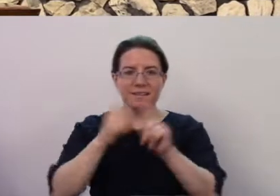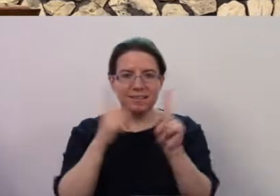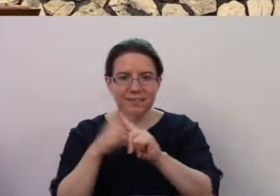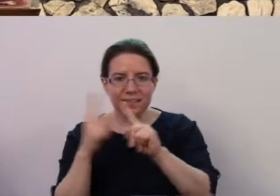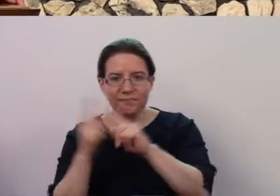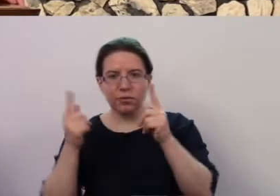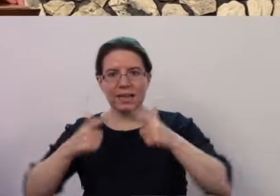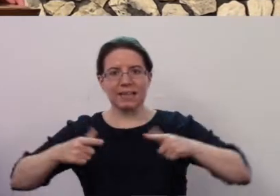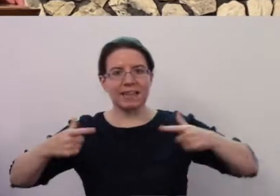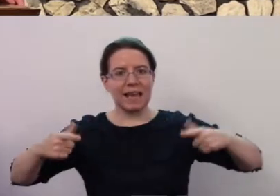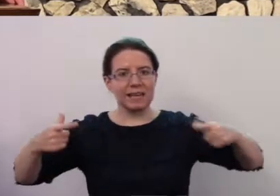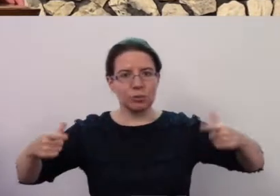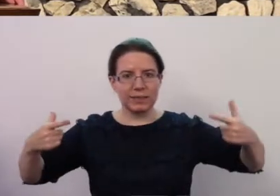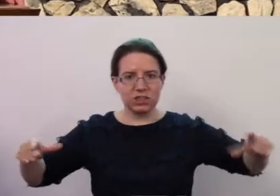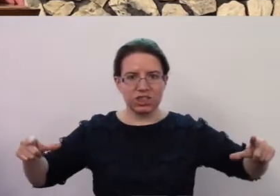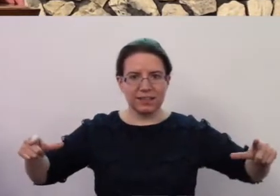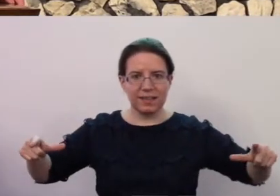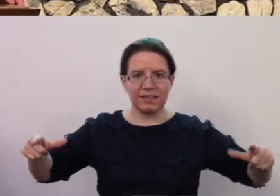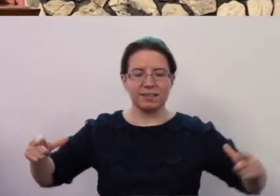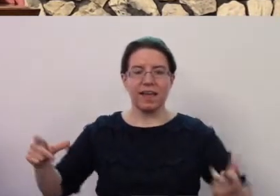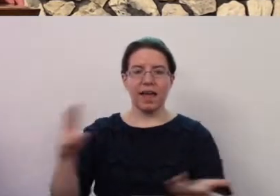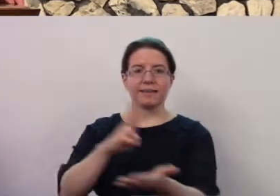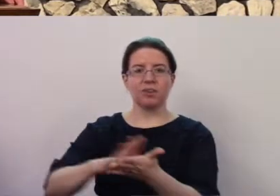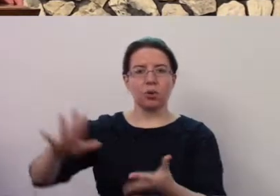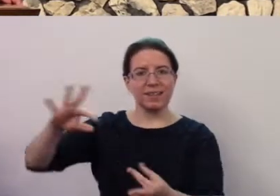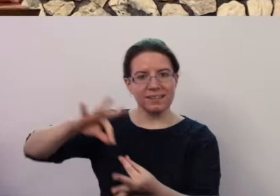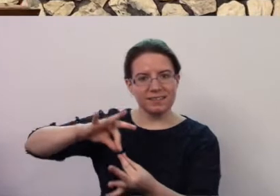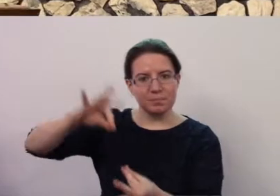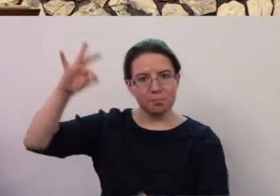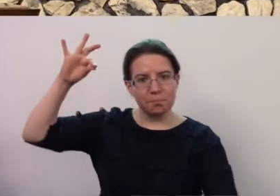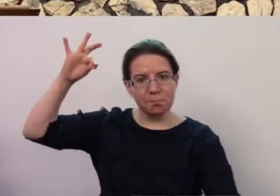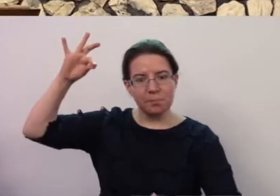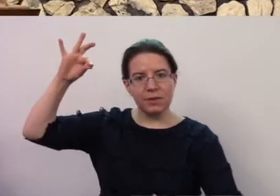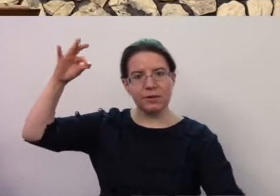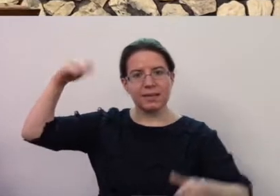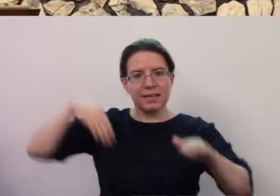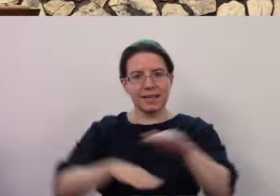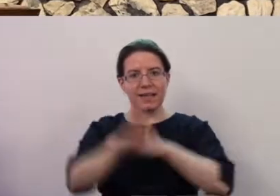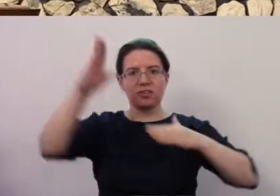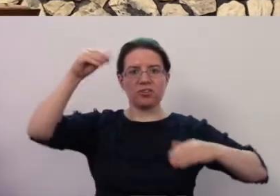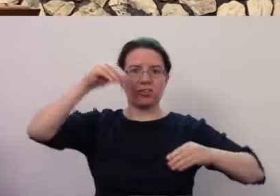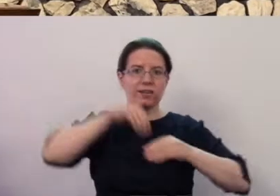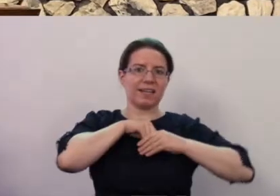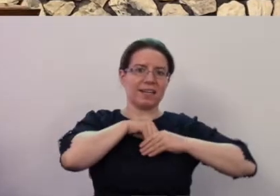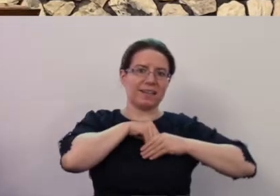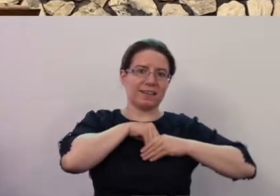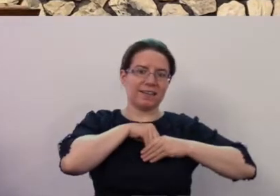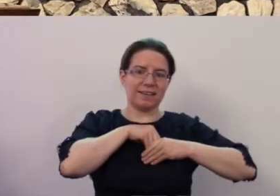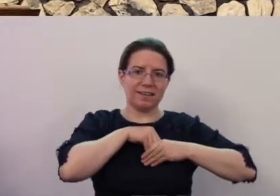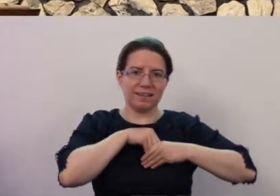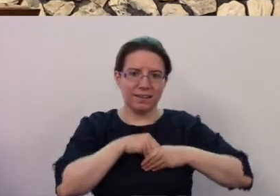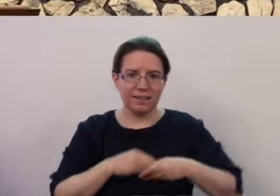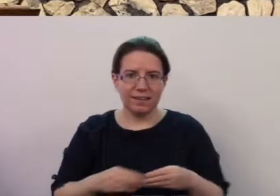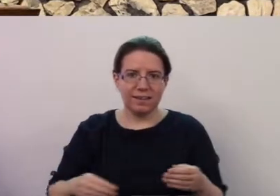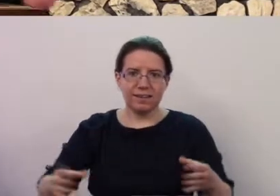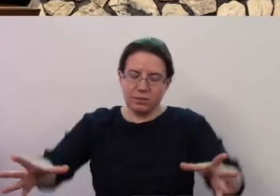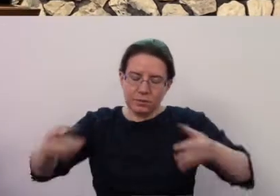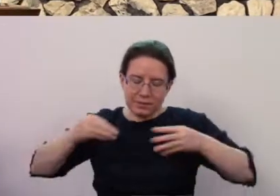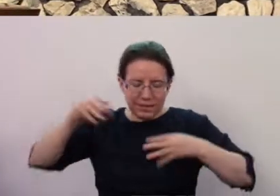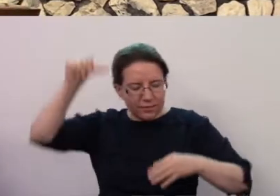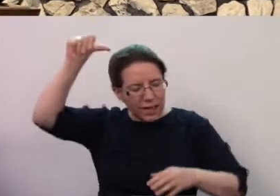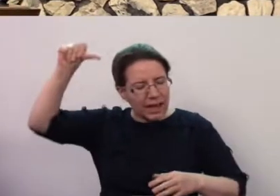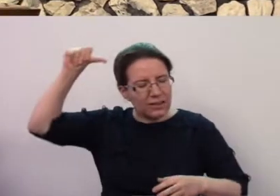moved in, right, and through them. Hallelujah! Yes. They were born again from above. They